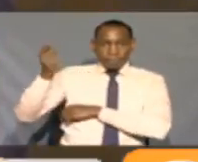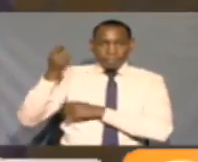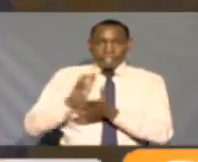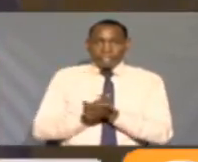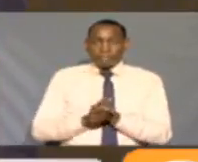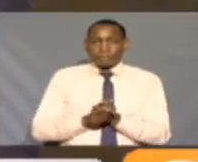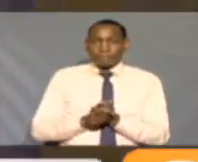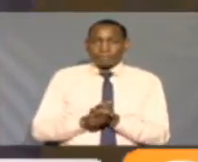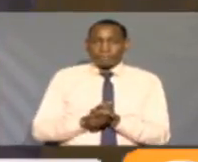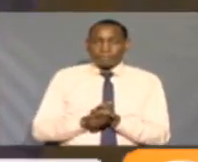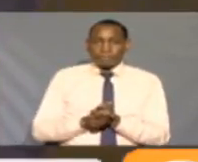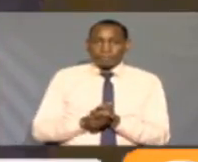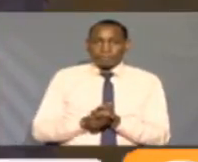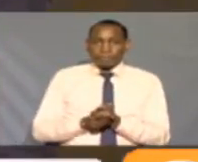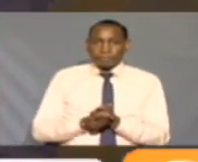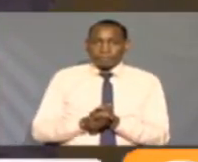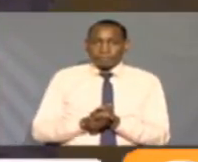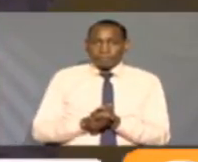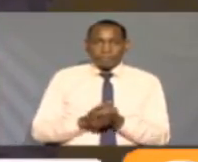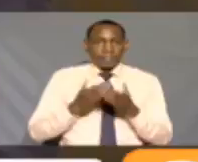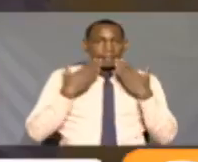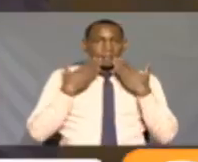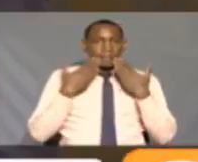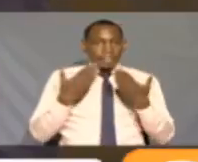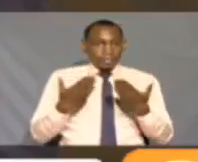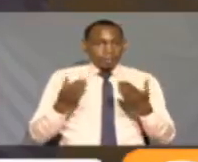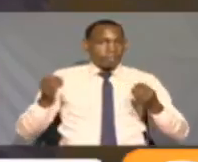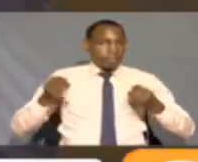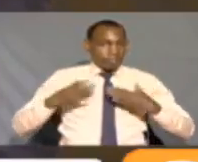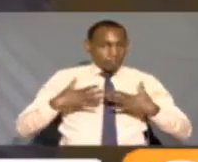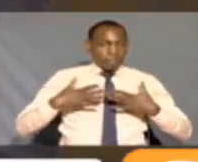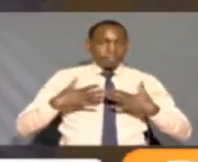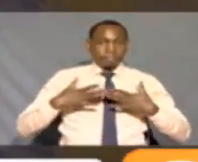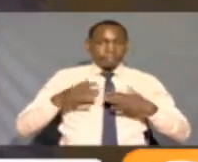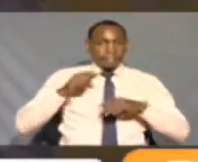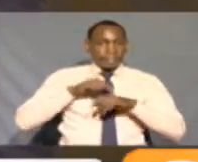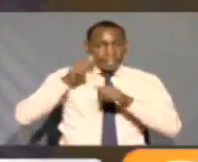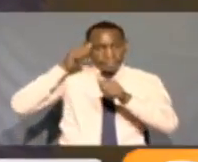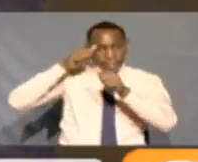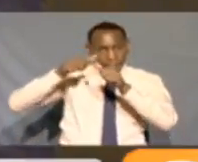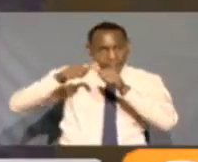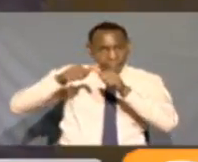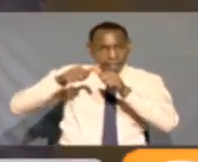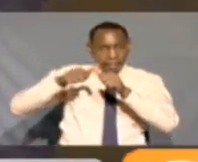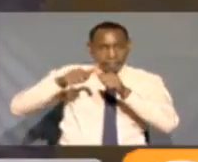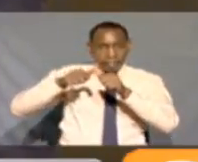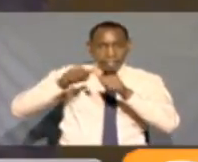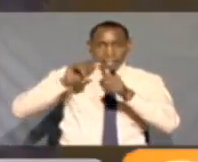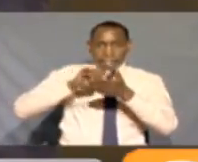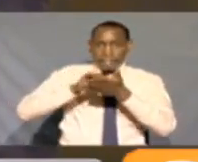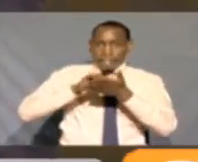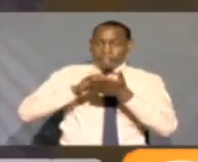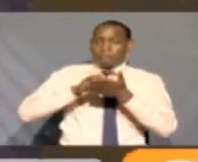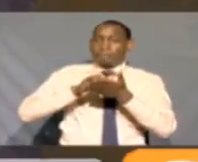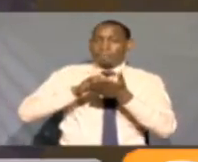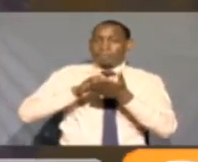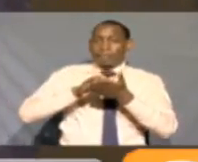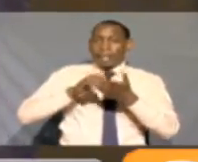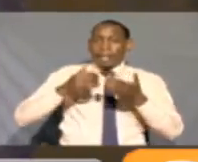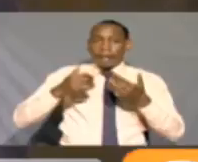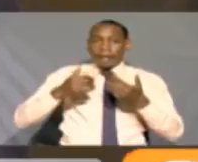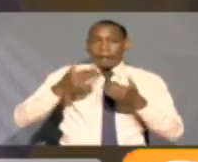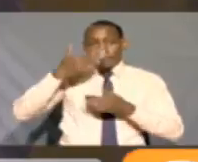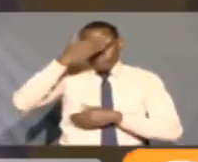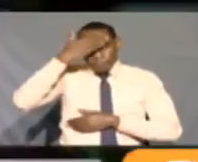Muhwana, you have the last word here. Thank you. It saddens me when I recall that in the midst of all this, we